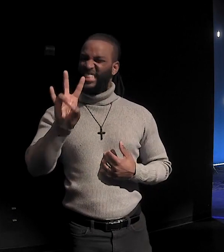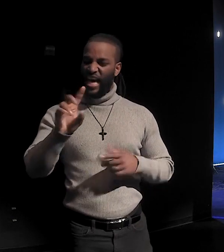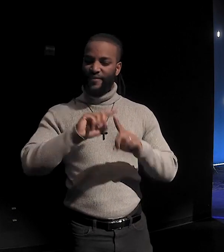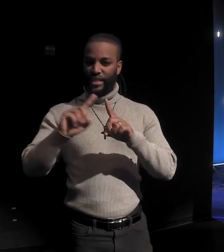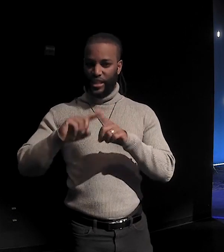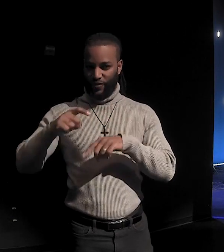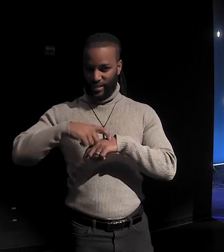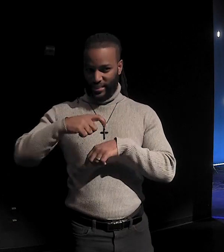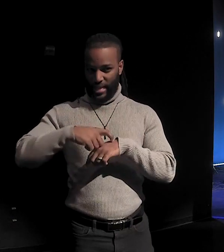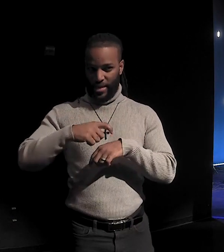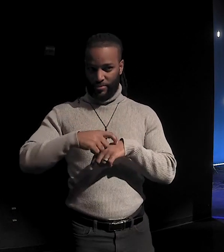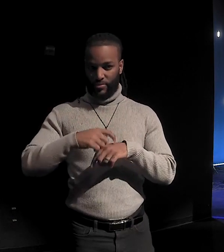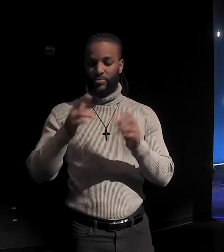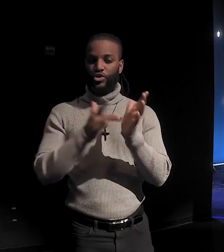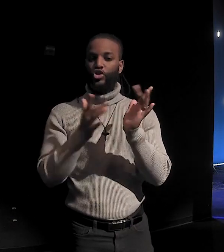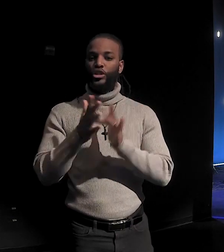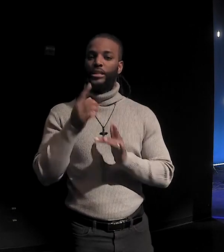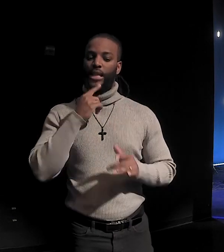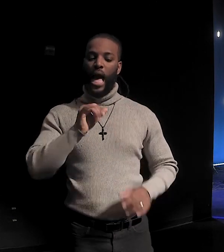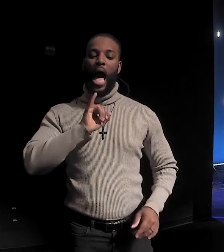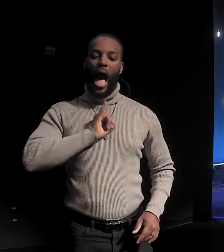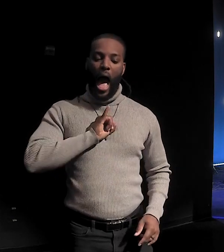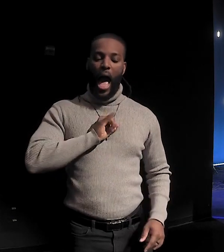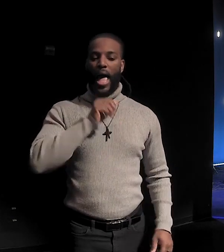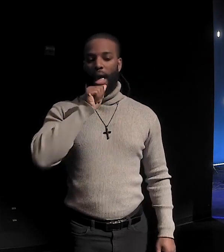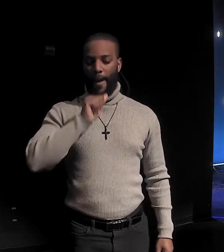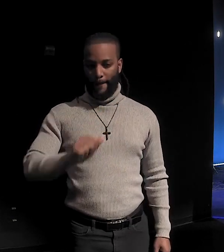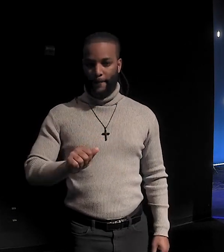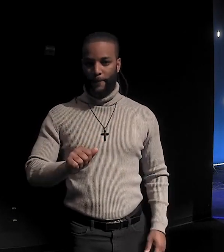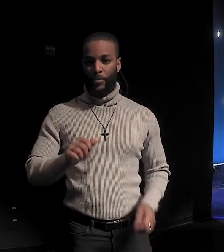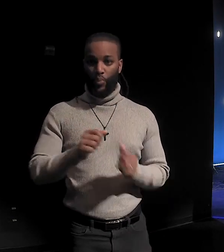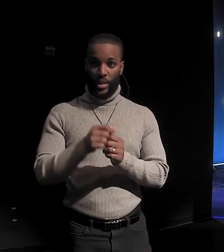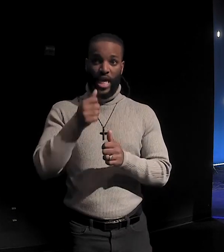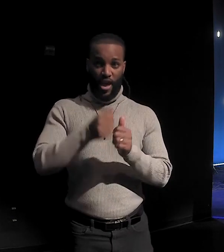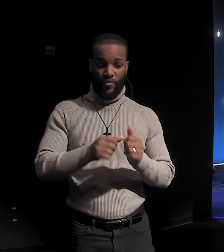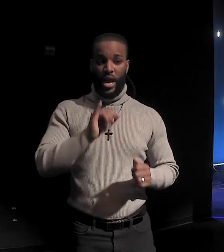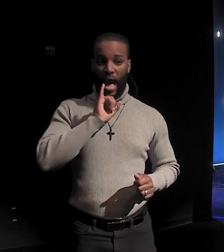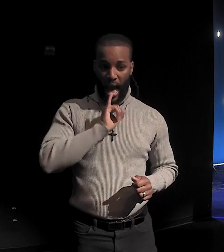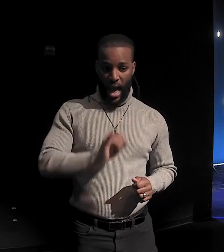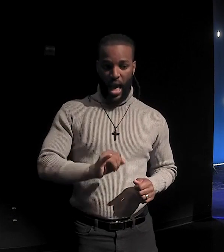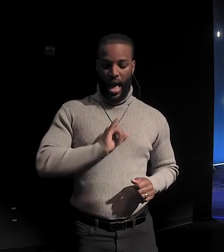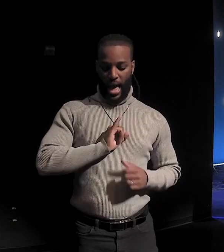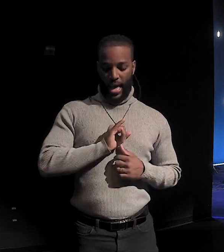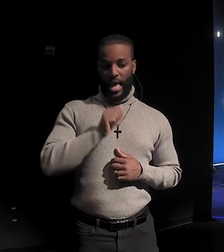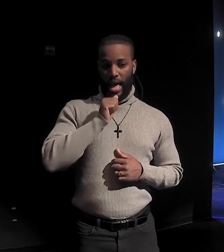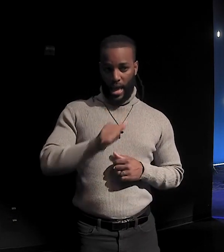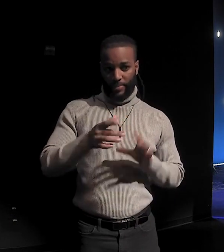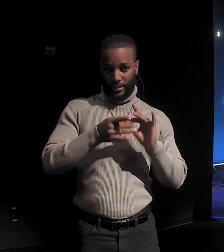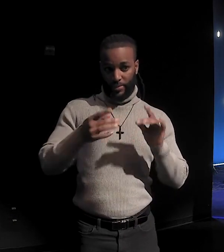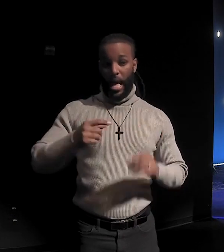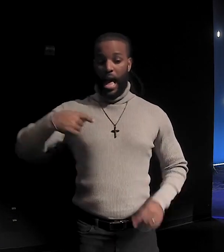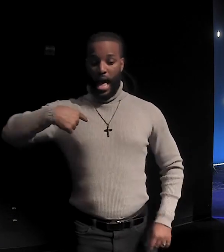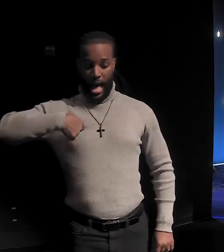in the Gospel of John, he makes these I am statements. With every I am statement, he's saying, I'm God,